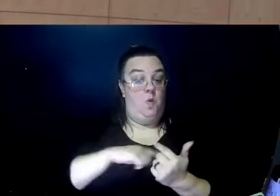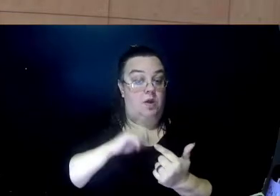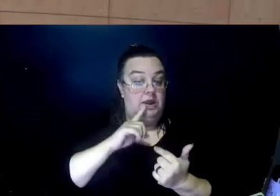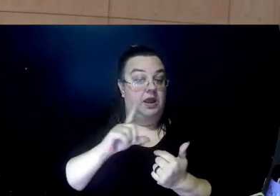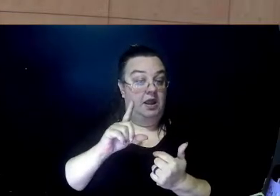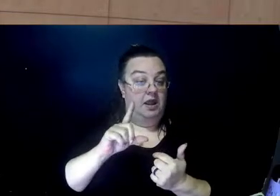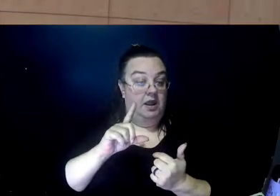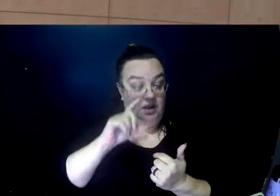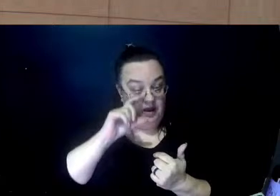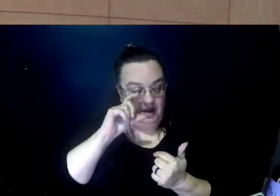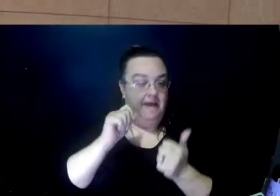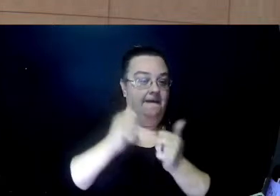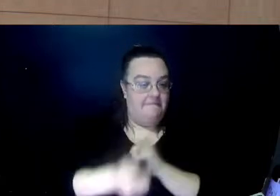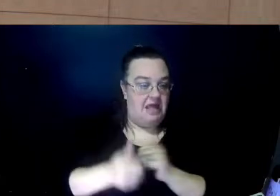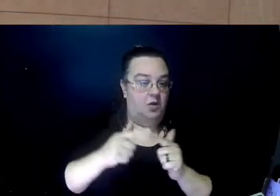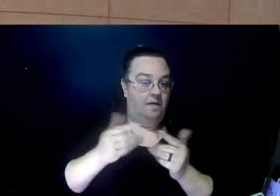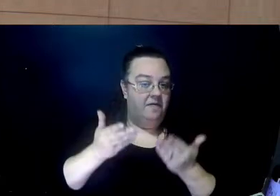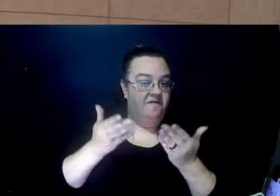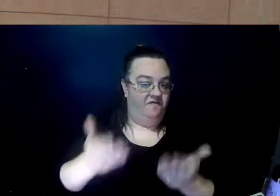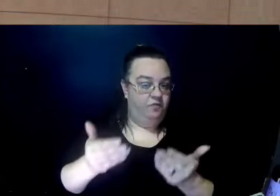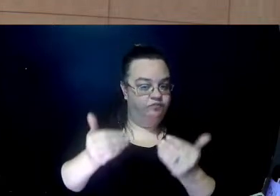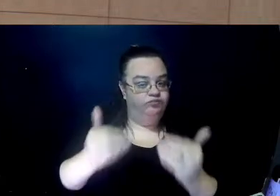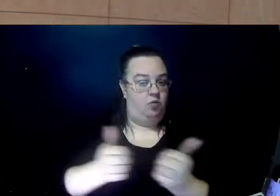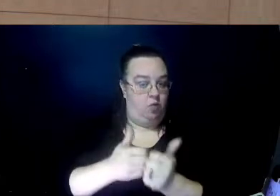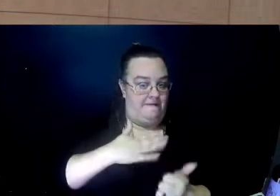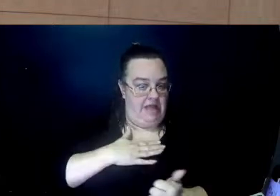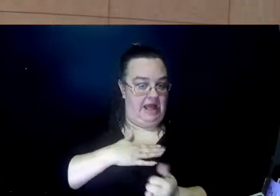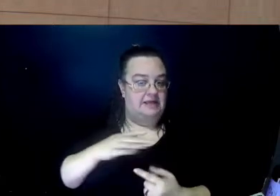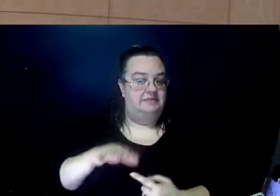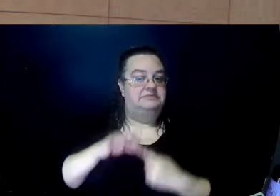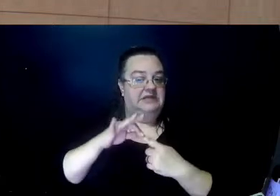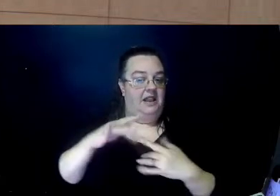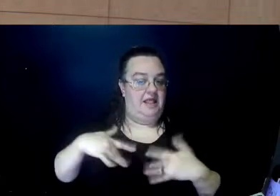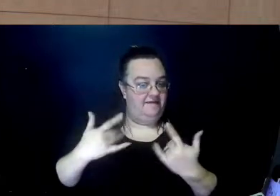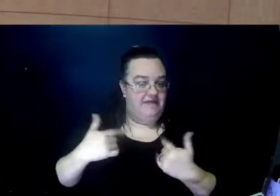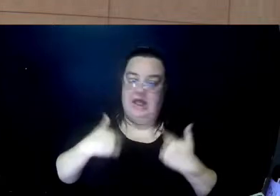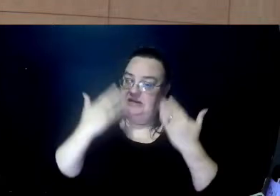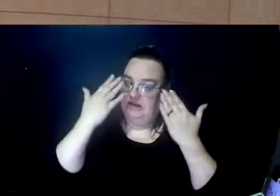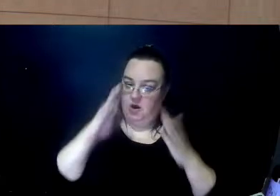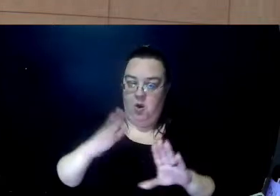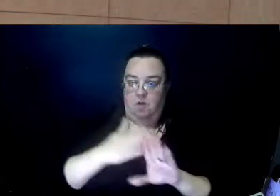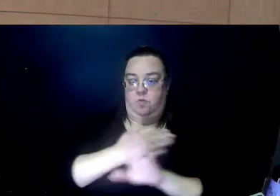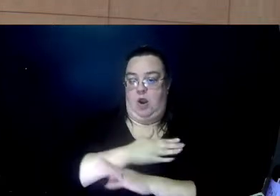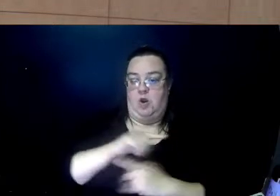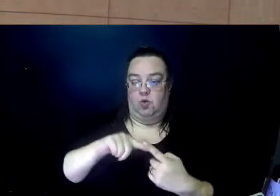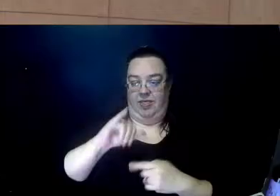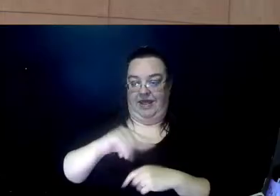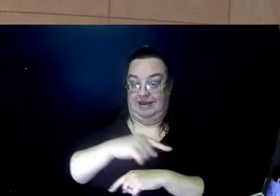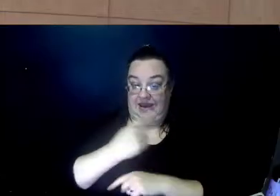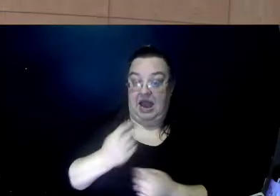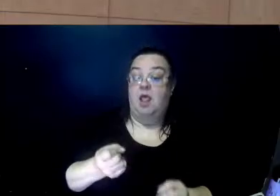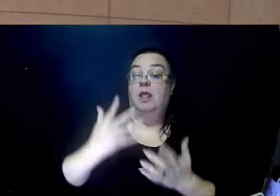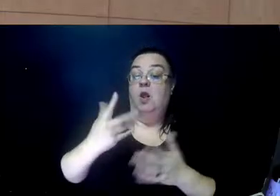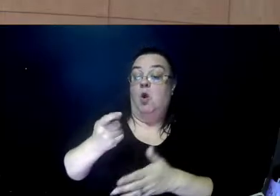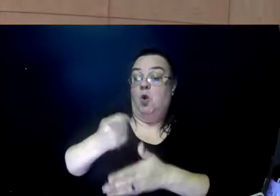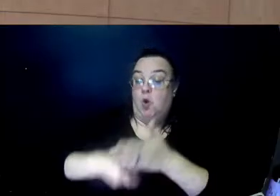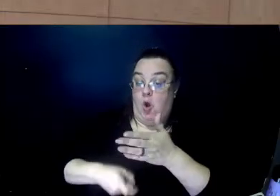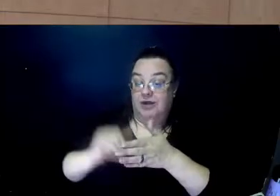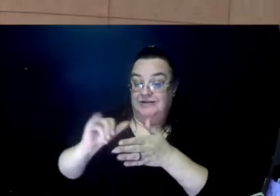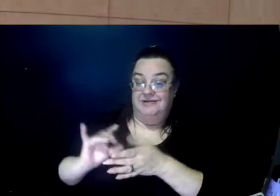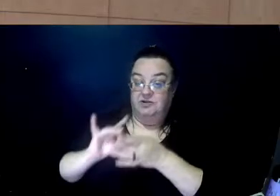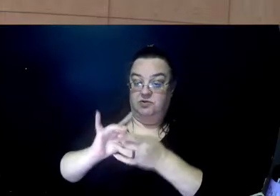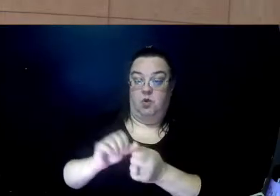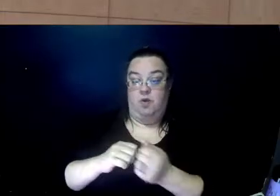to move forward with my particular event. I did not know prior to that day the cost associated with